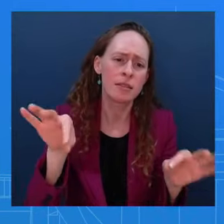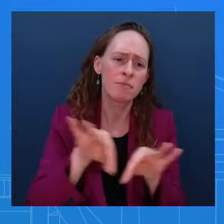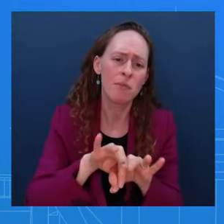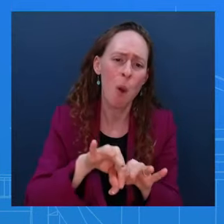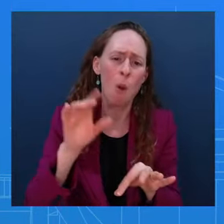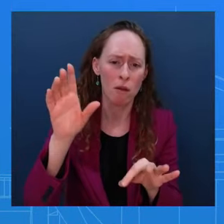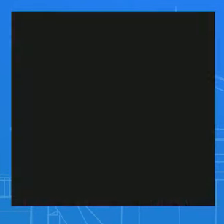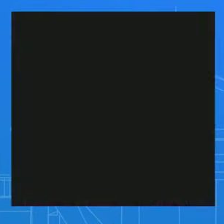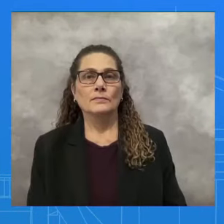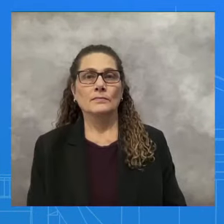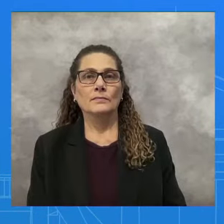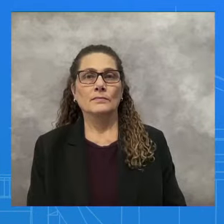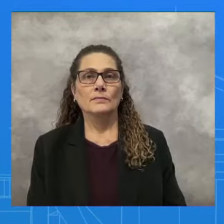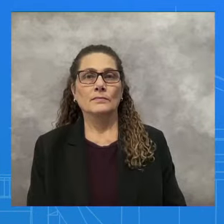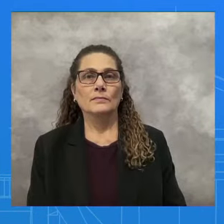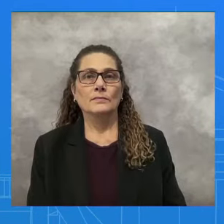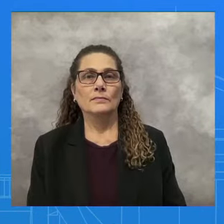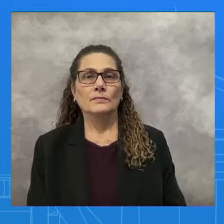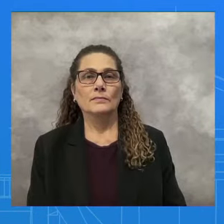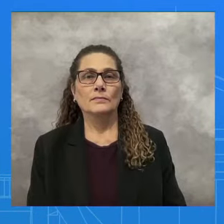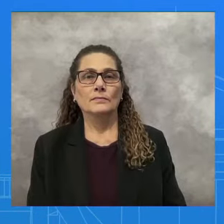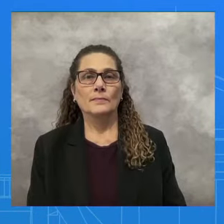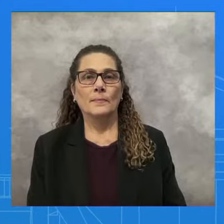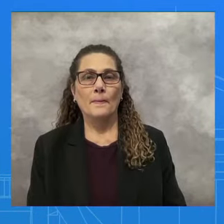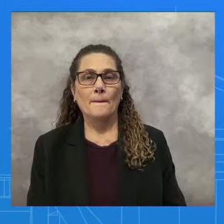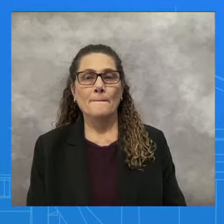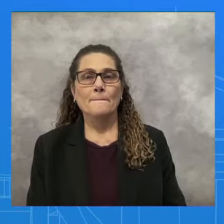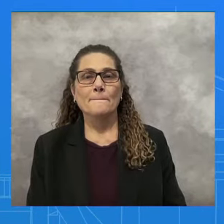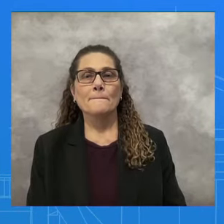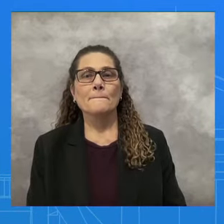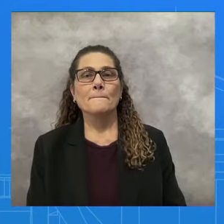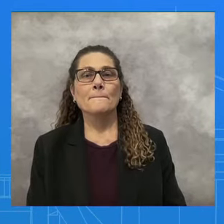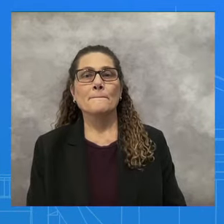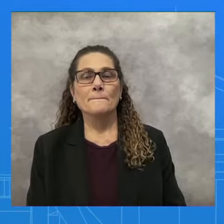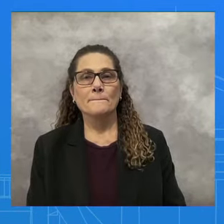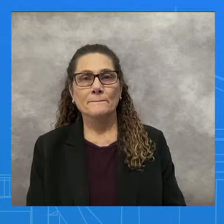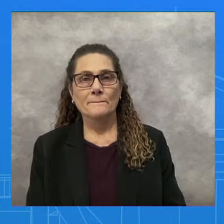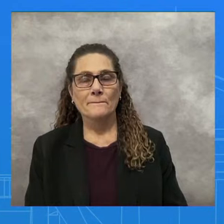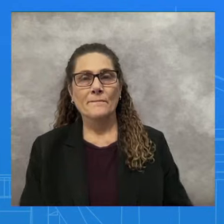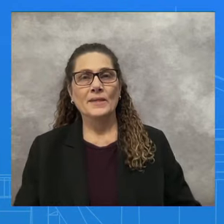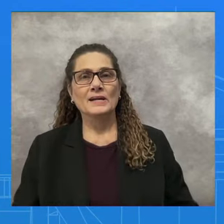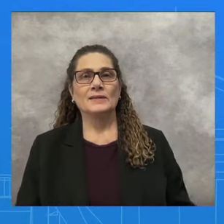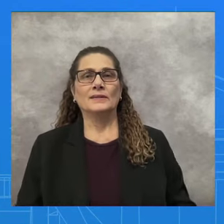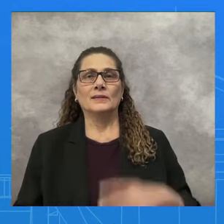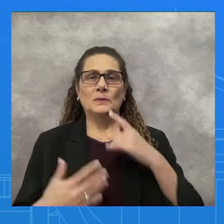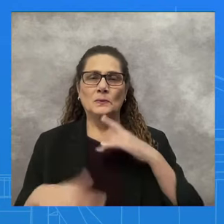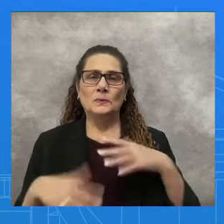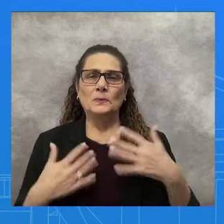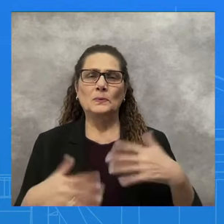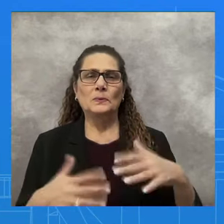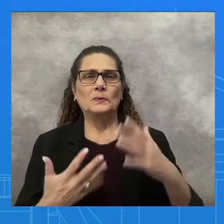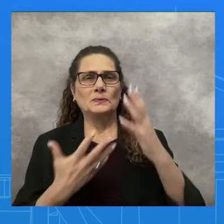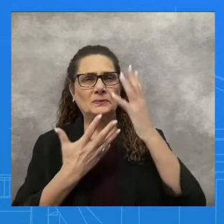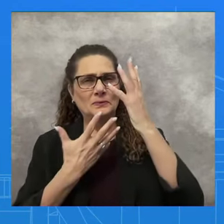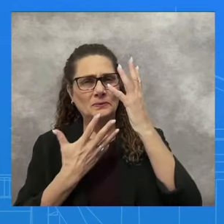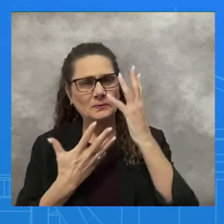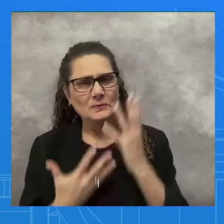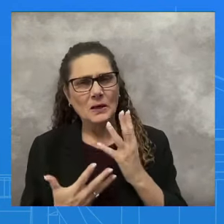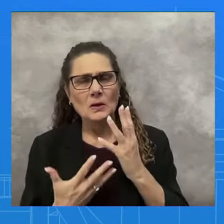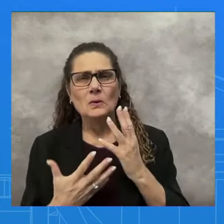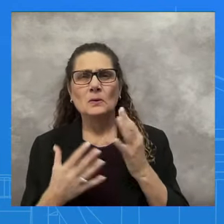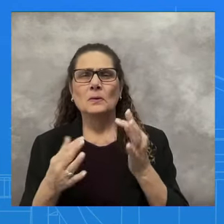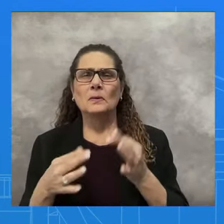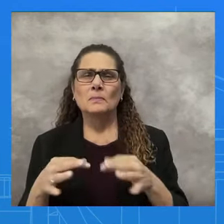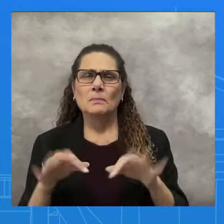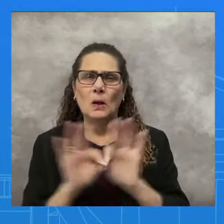needed, obviously when they have had such tragedy, but what is also important is Congress needs to act. This cannot continue.